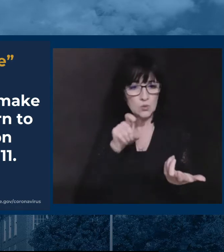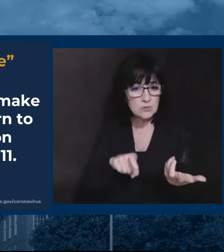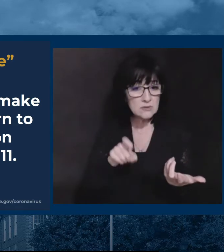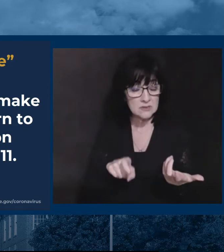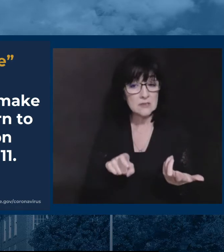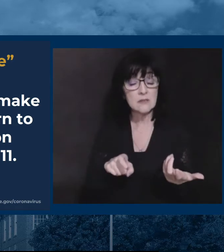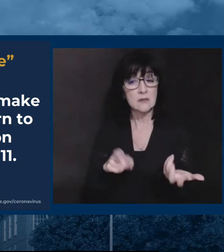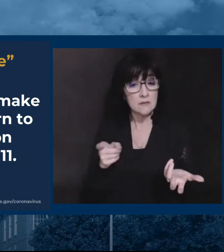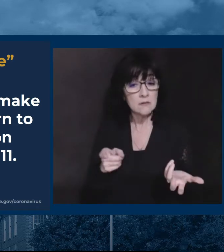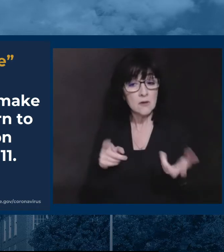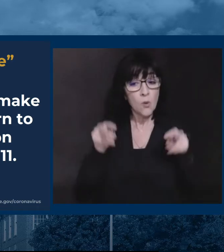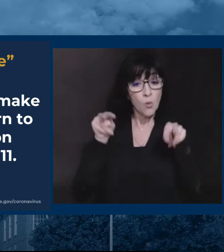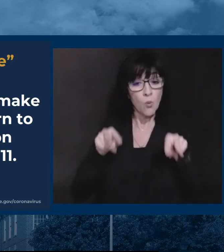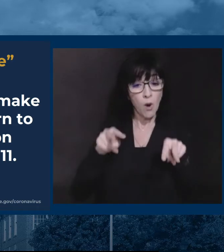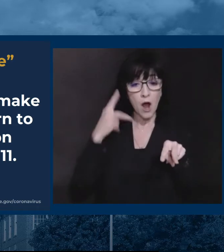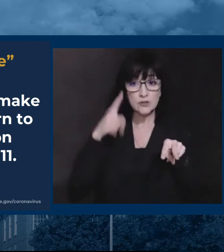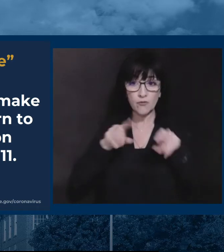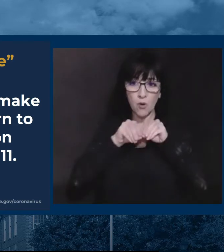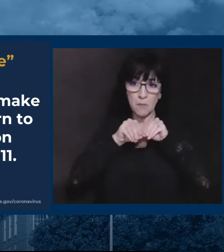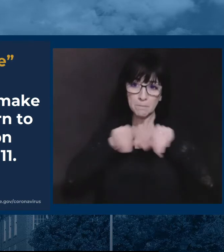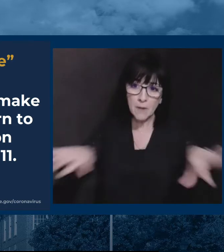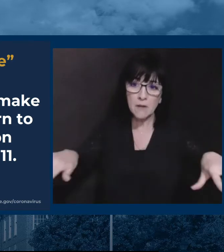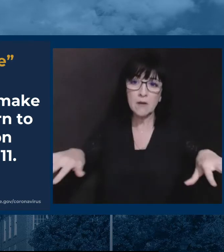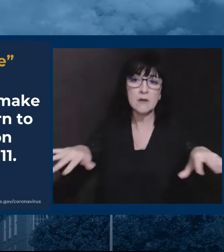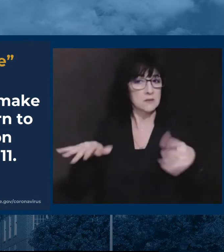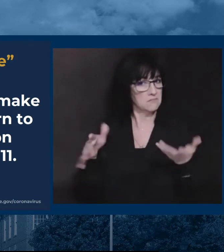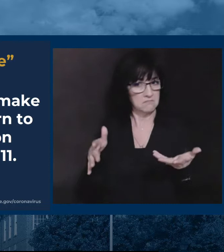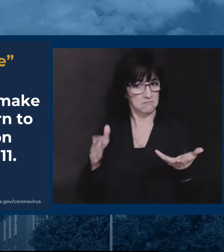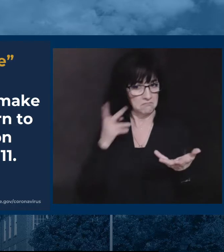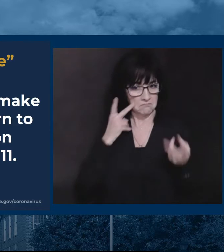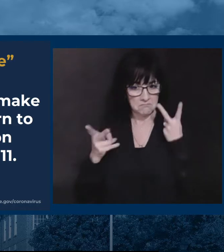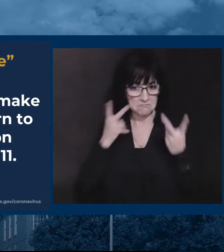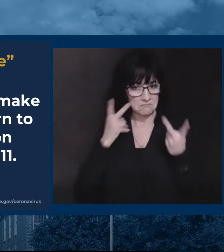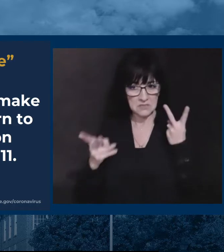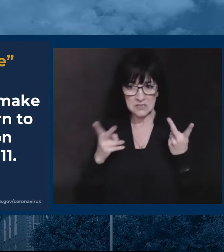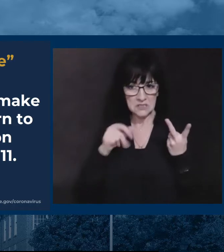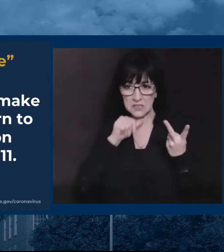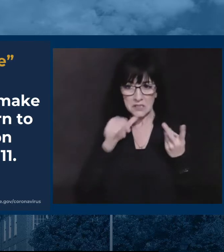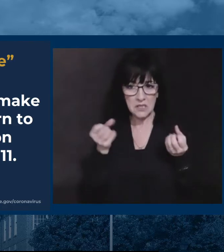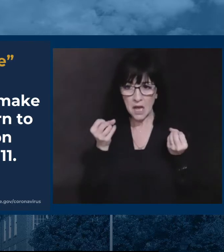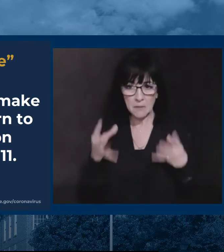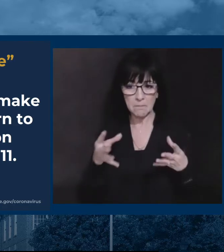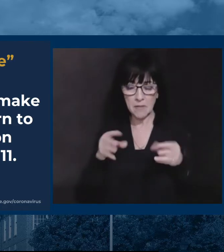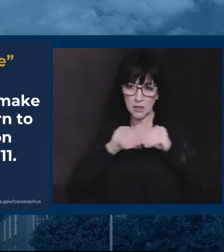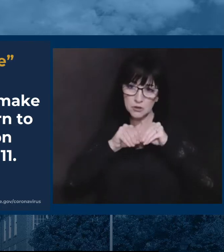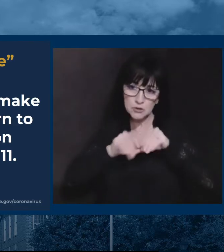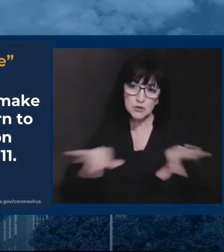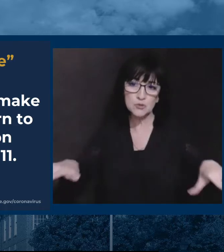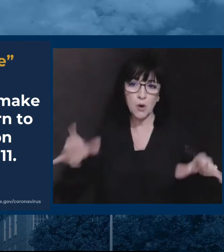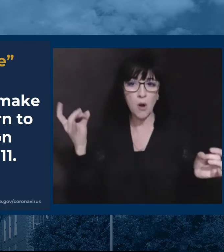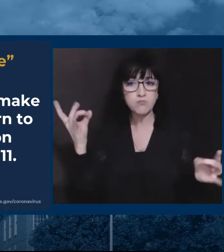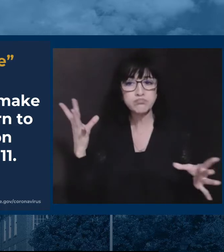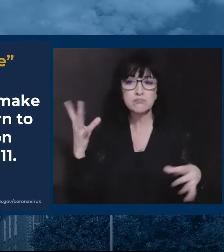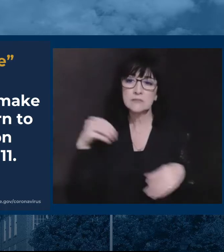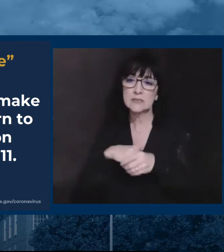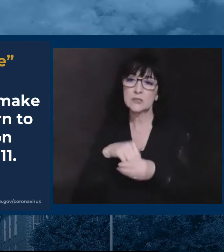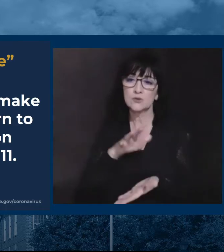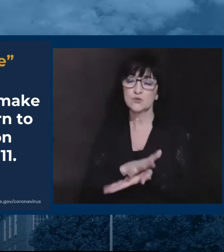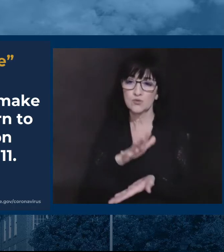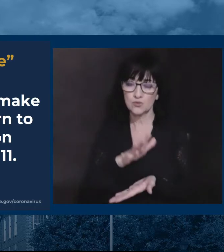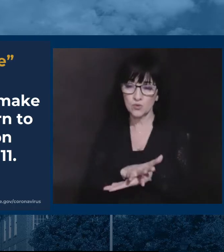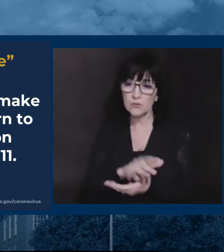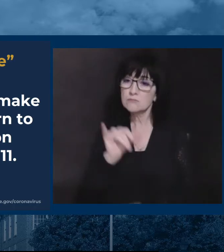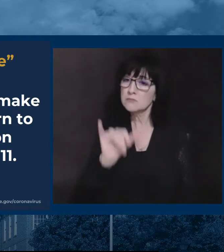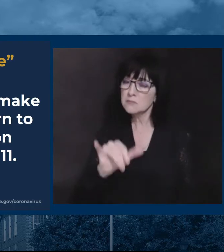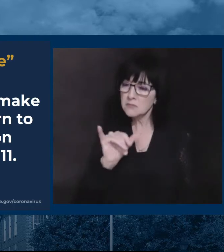many. There's a great study that Dr. Rattay is going to talk about from Mississippi that talks